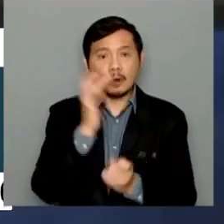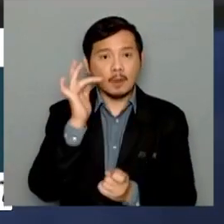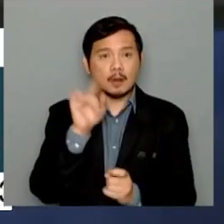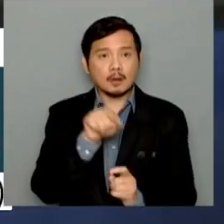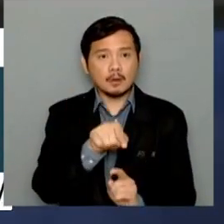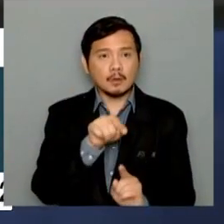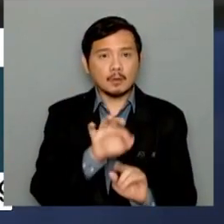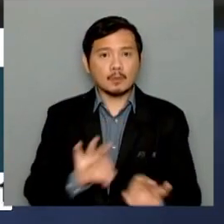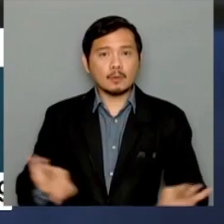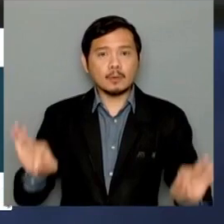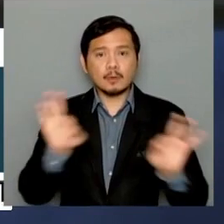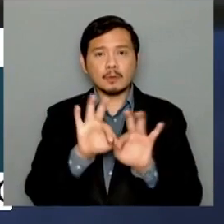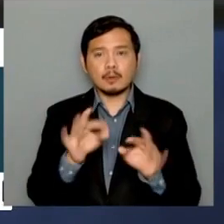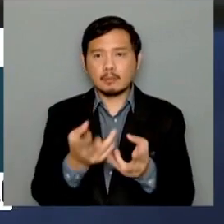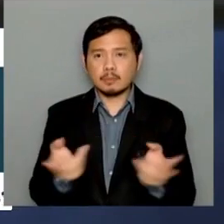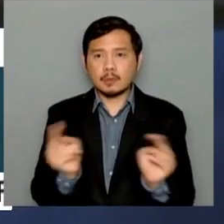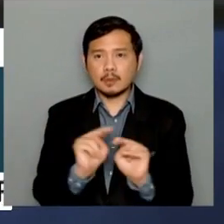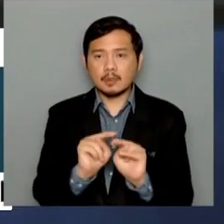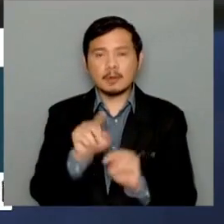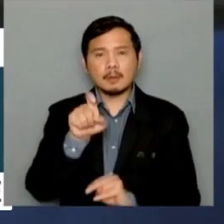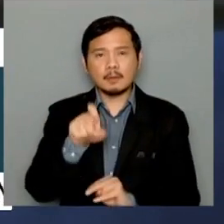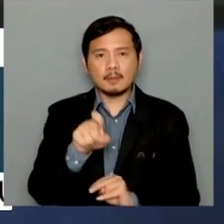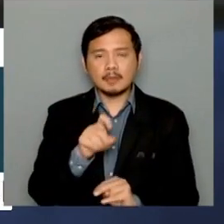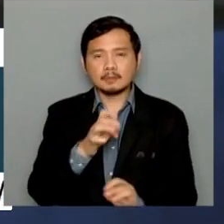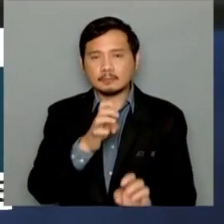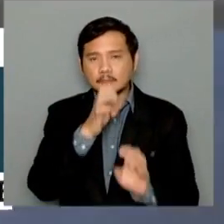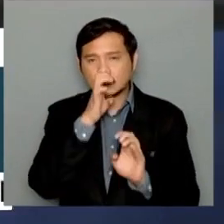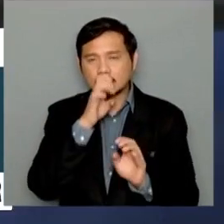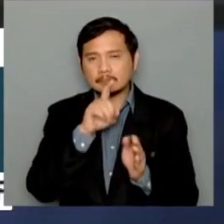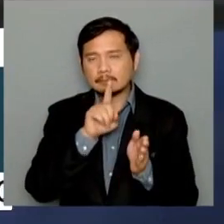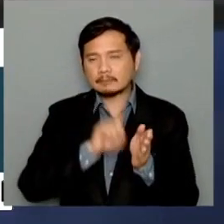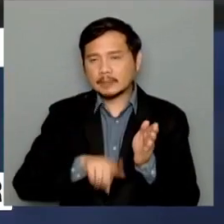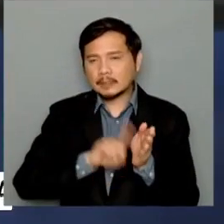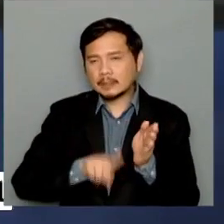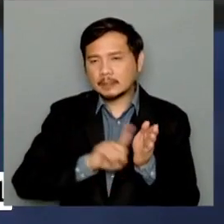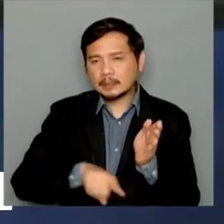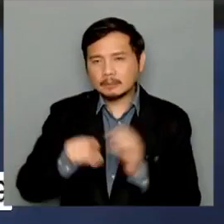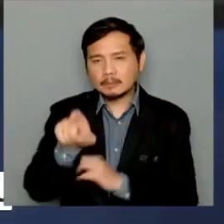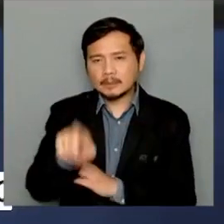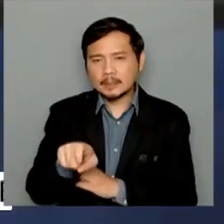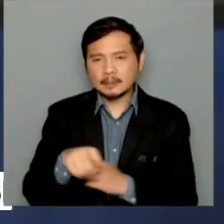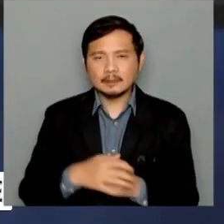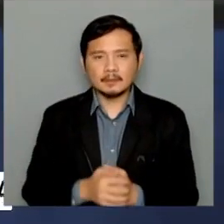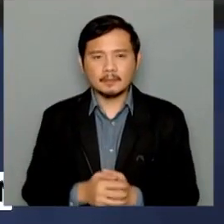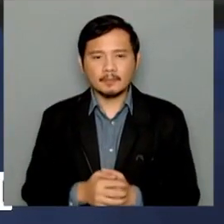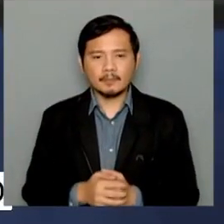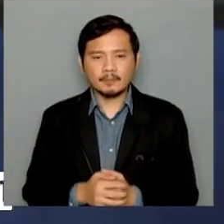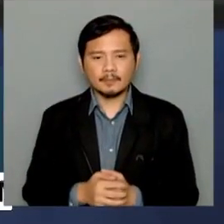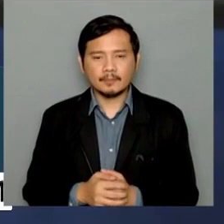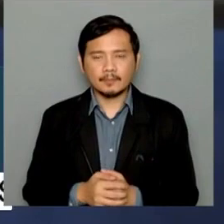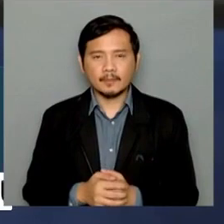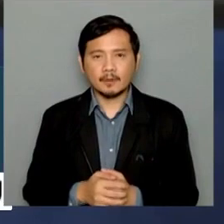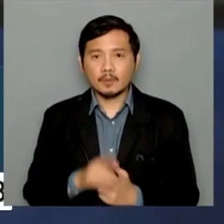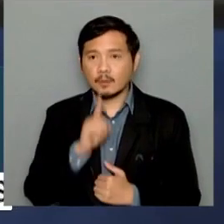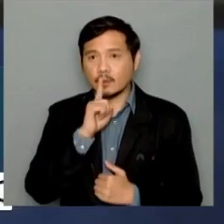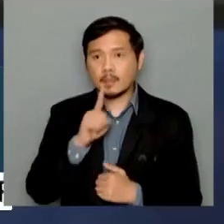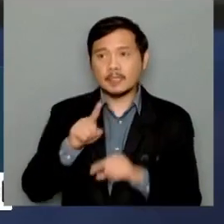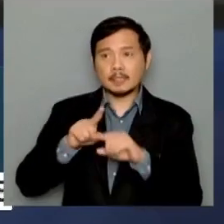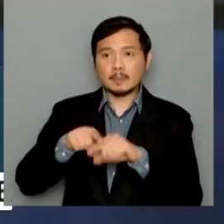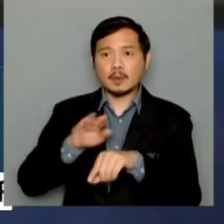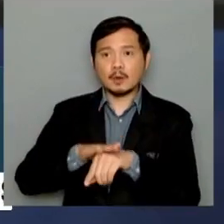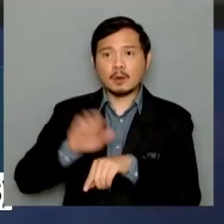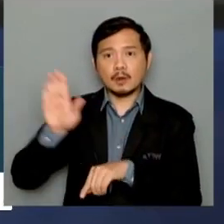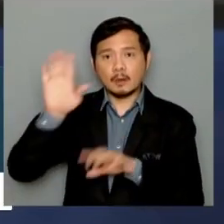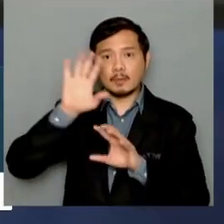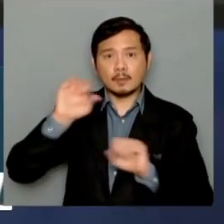positions, kailangan dumaan talaga sa butas ng karayom. We will rely on the President's wisdom to choose the best people for